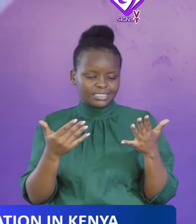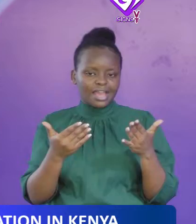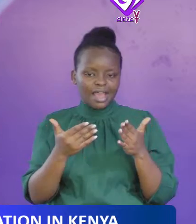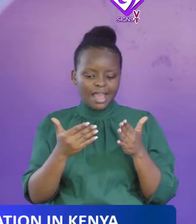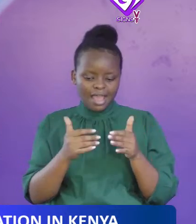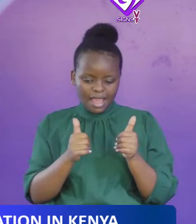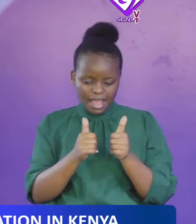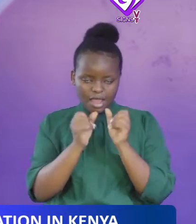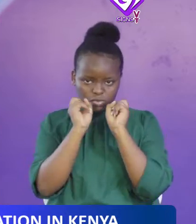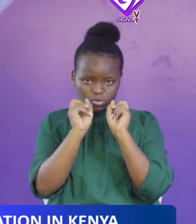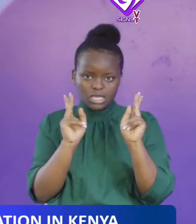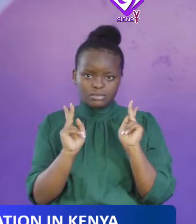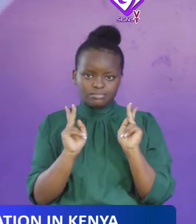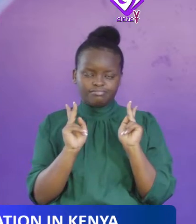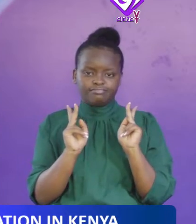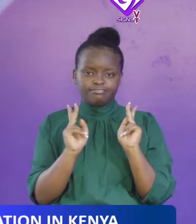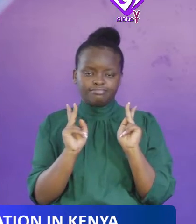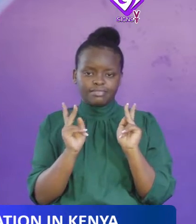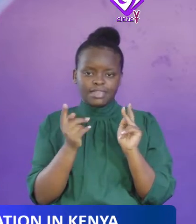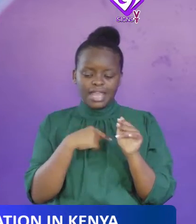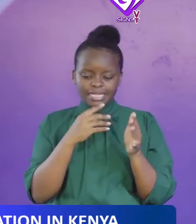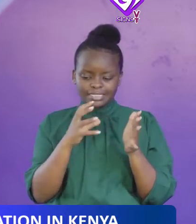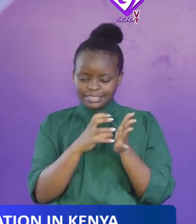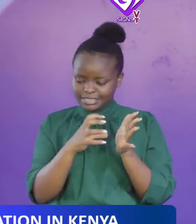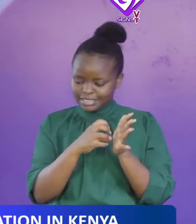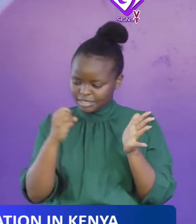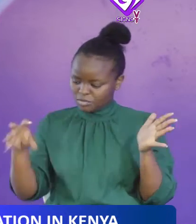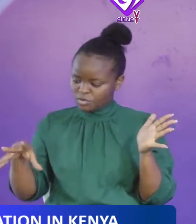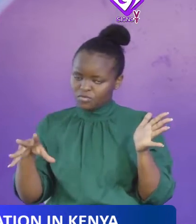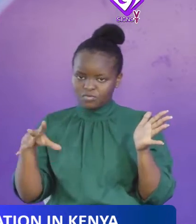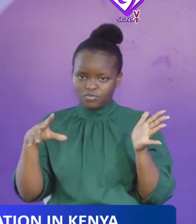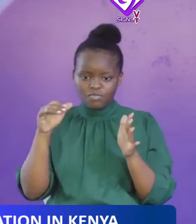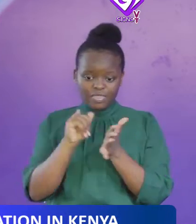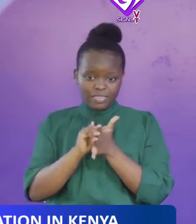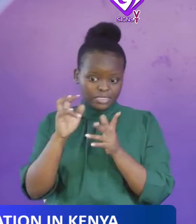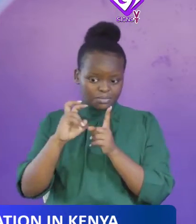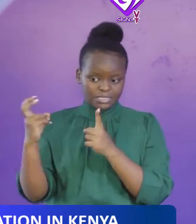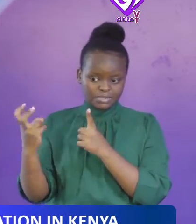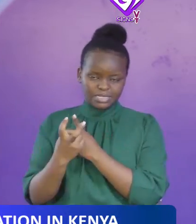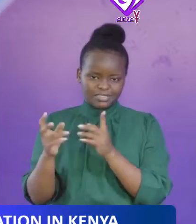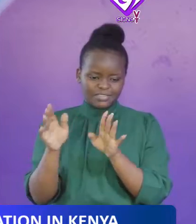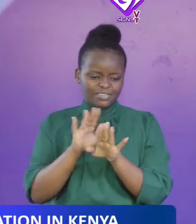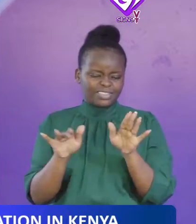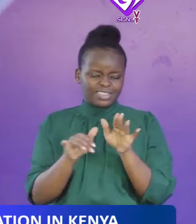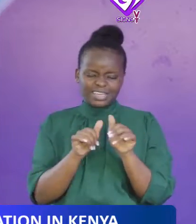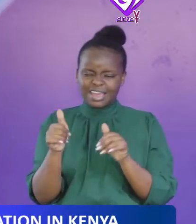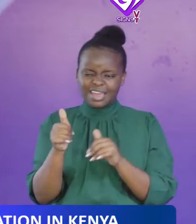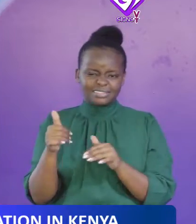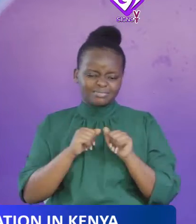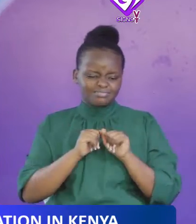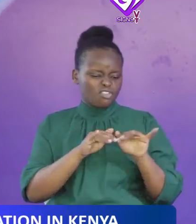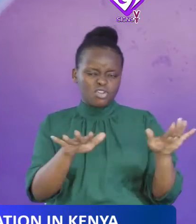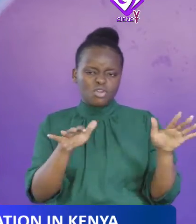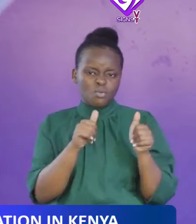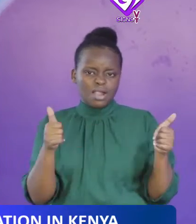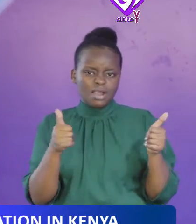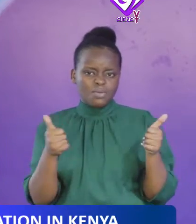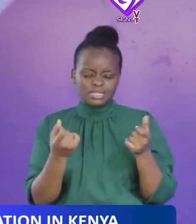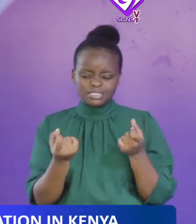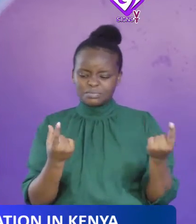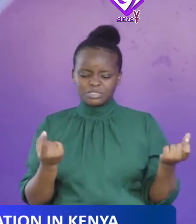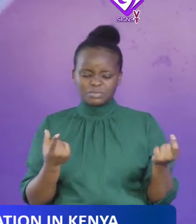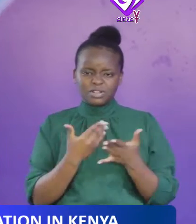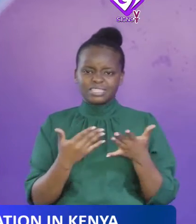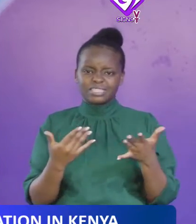Yeah, we remove that perception, and everything else flows. Yeah, even on actual small things like